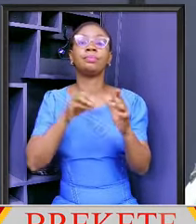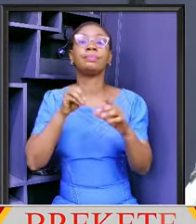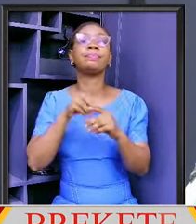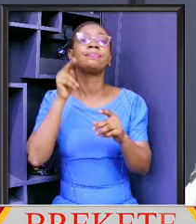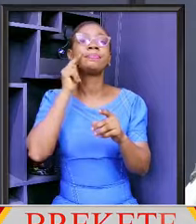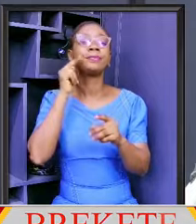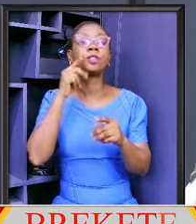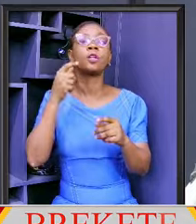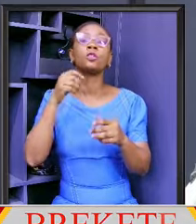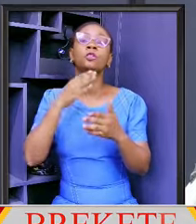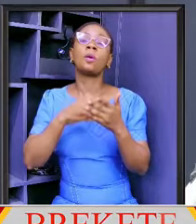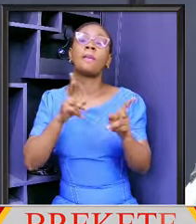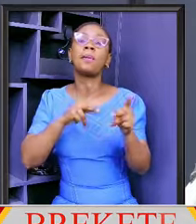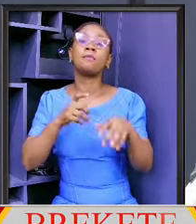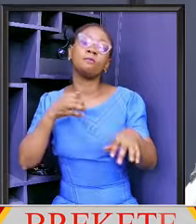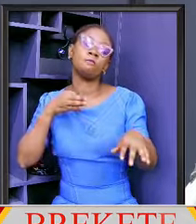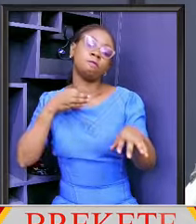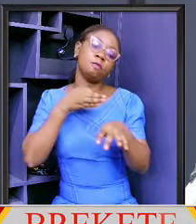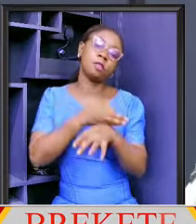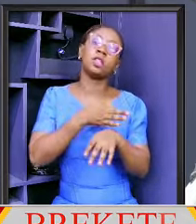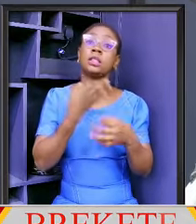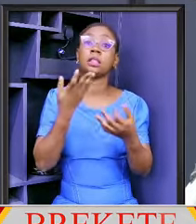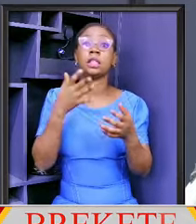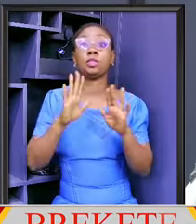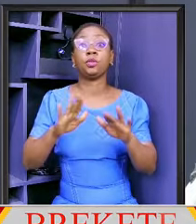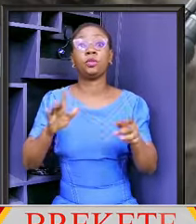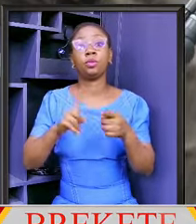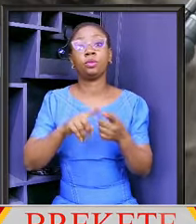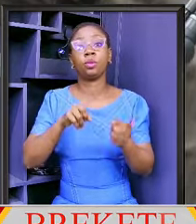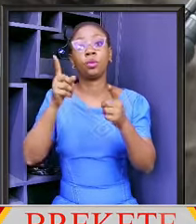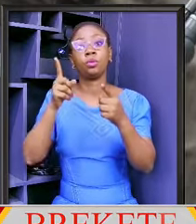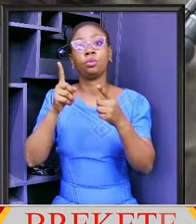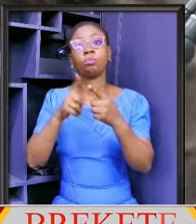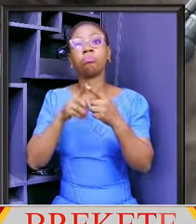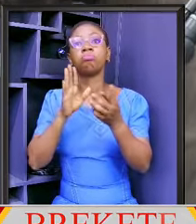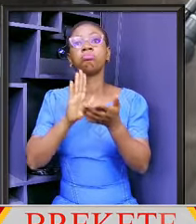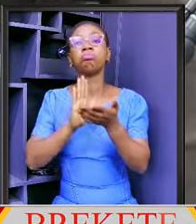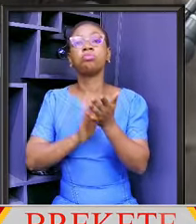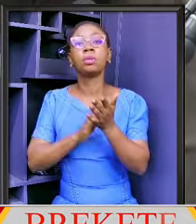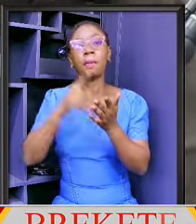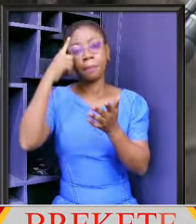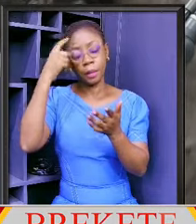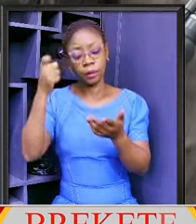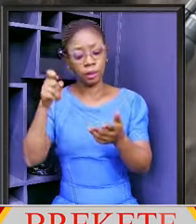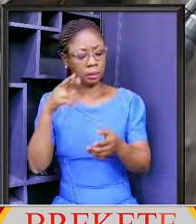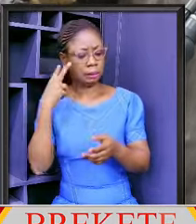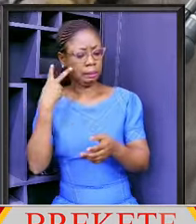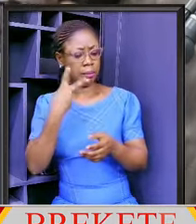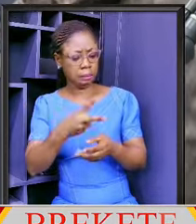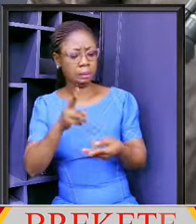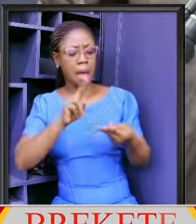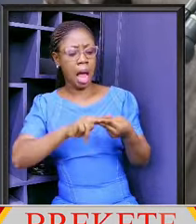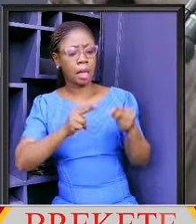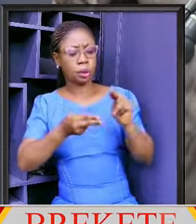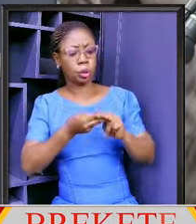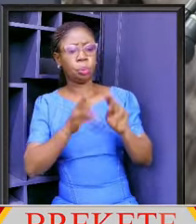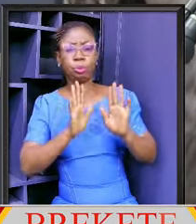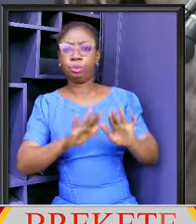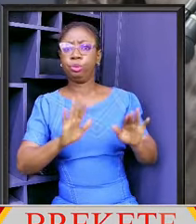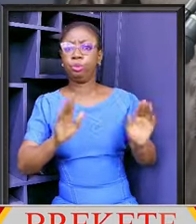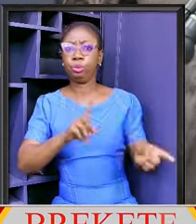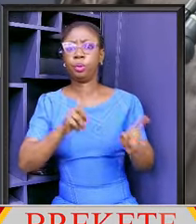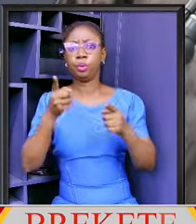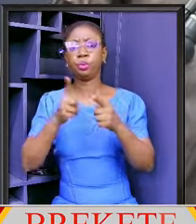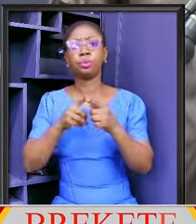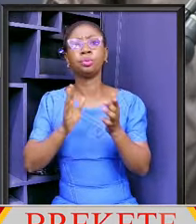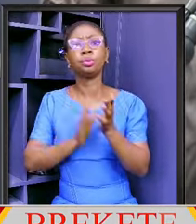children to go to school just because their neighbor's children are going to school. Some of these children wait there for school. Some of them no even know